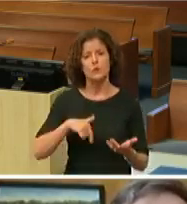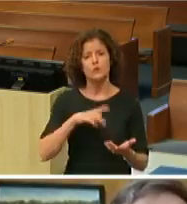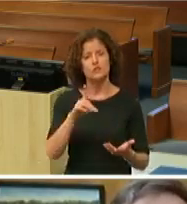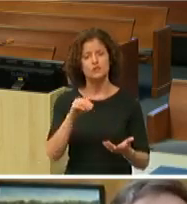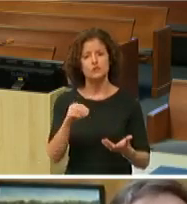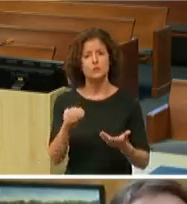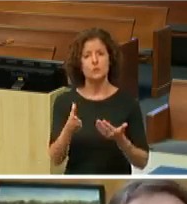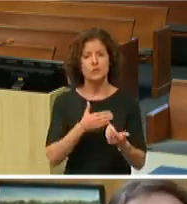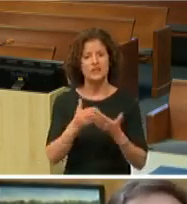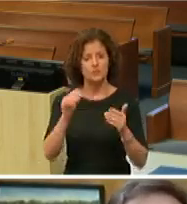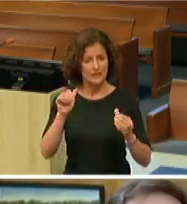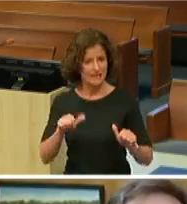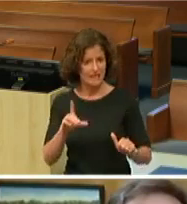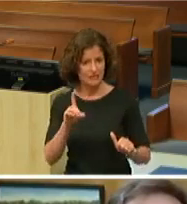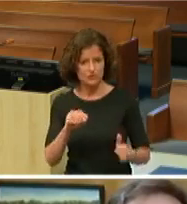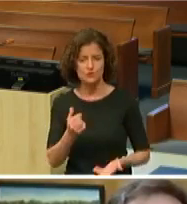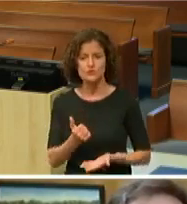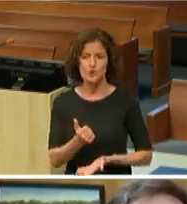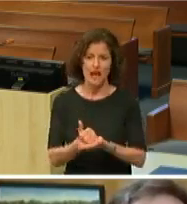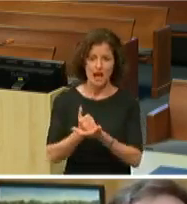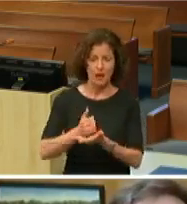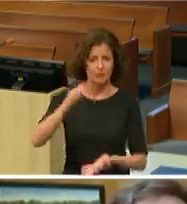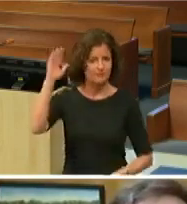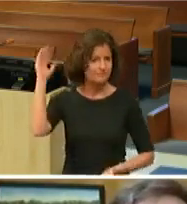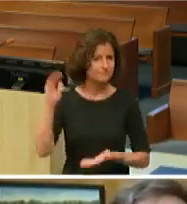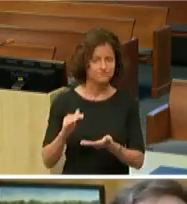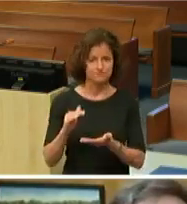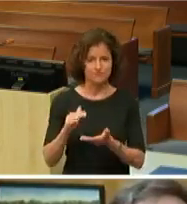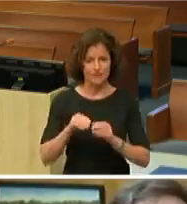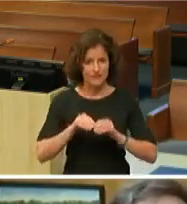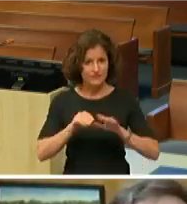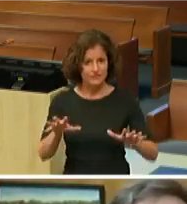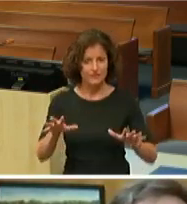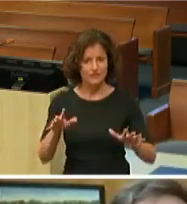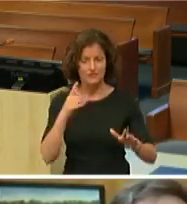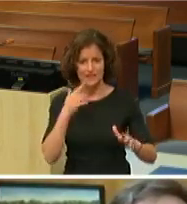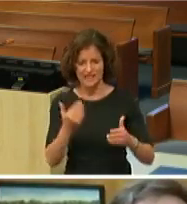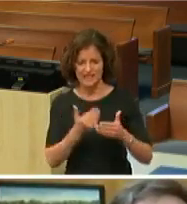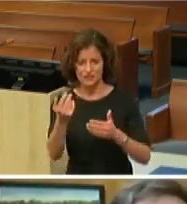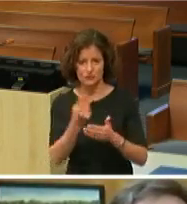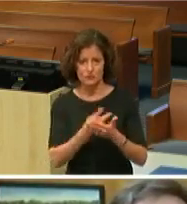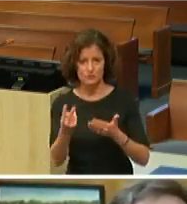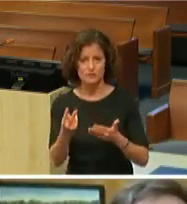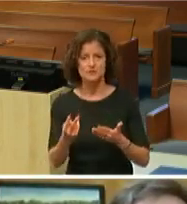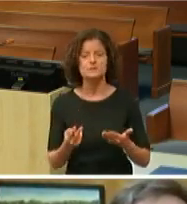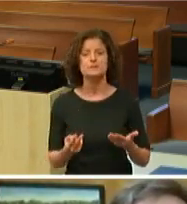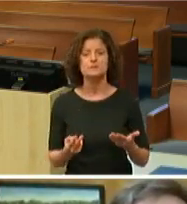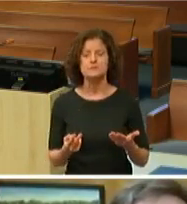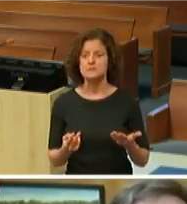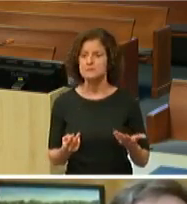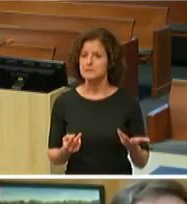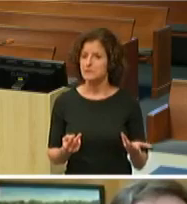can to flatten the curve in the next two weekends. And I didn't see any